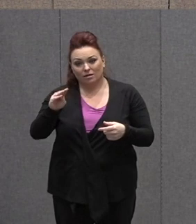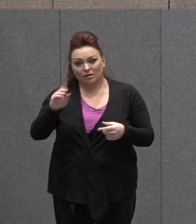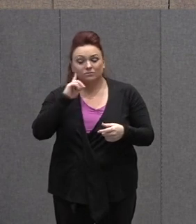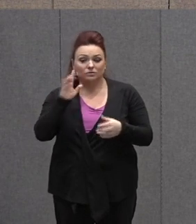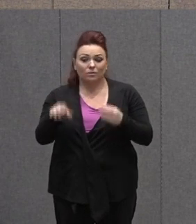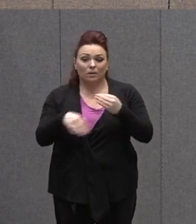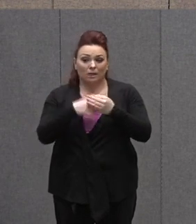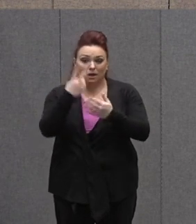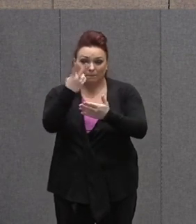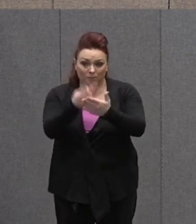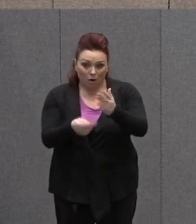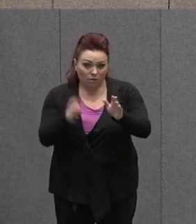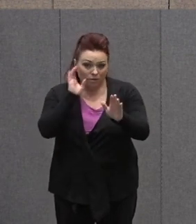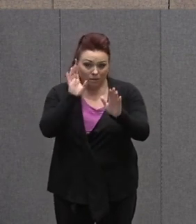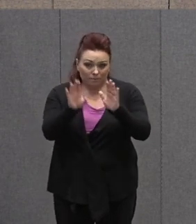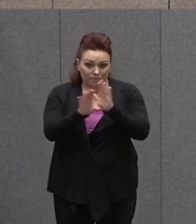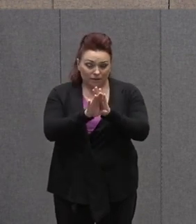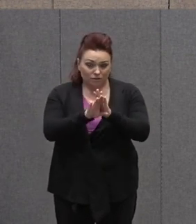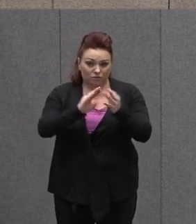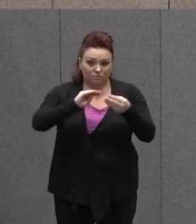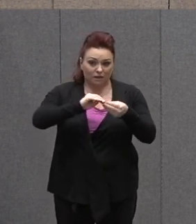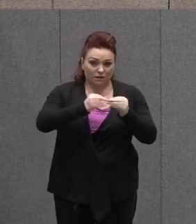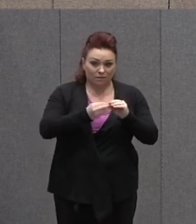of those pictures by number four.